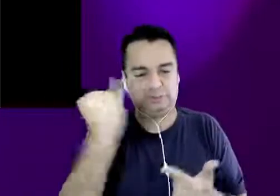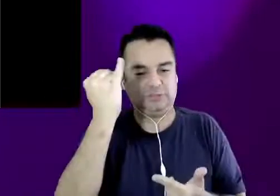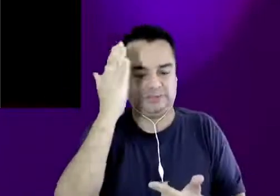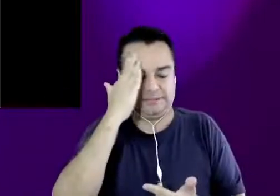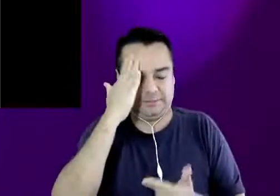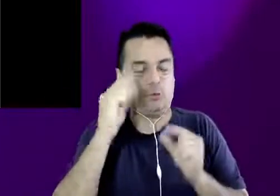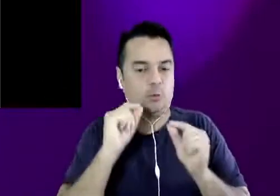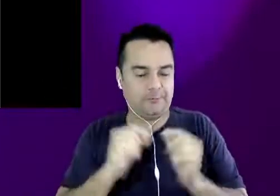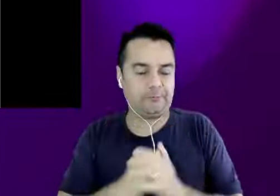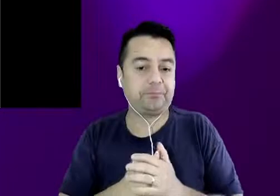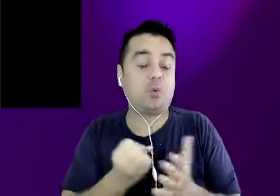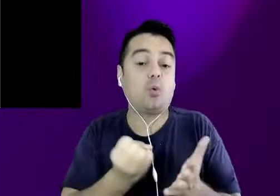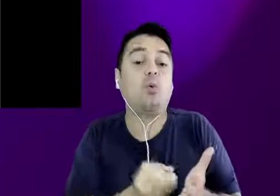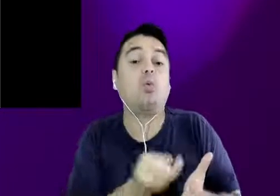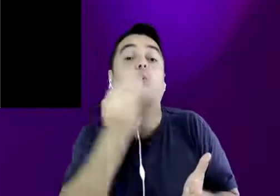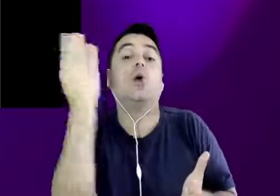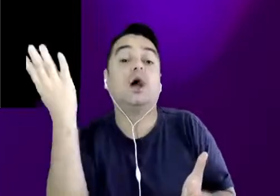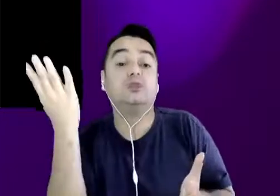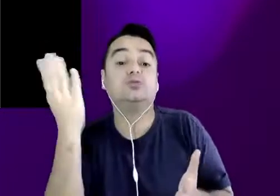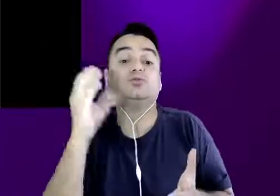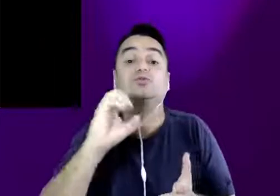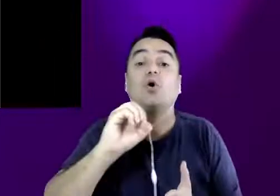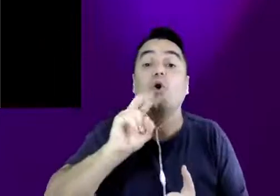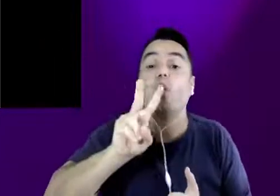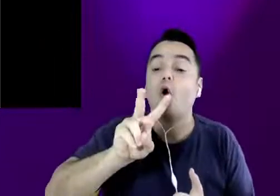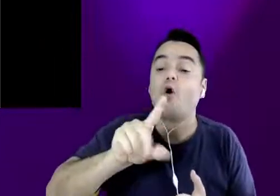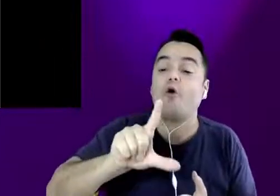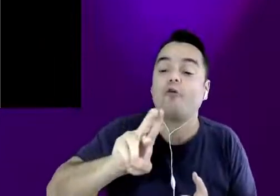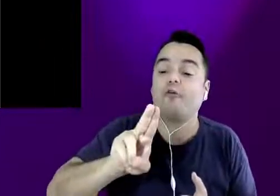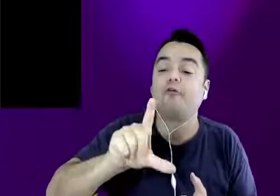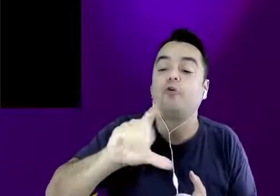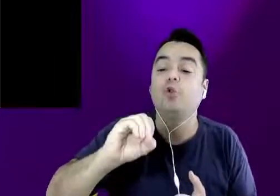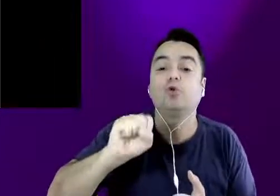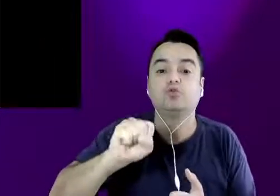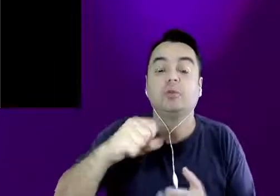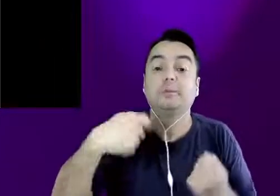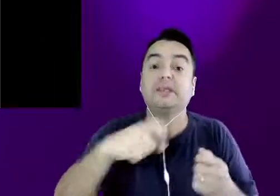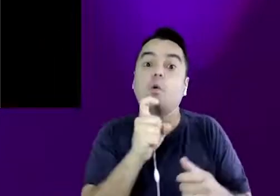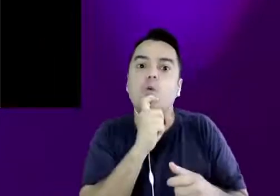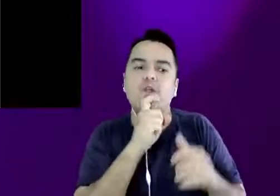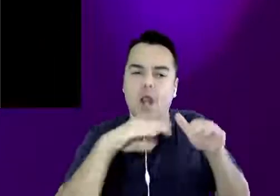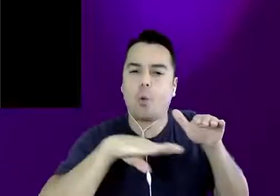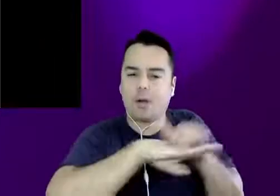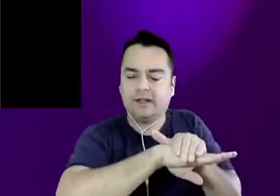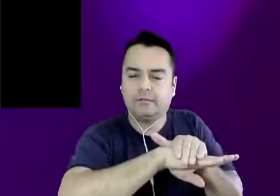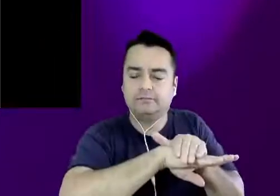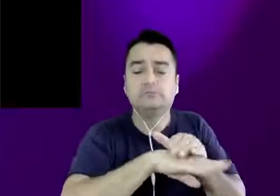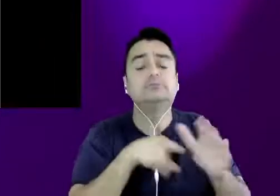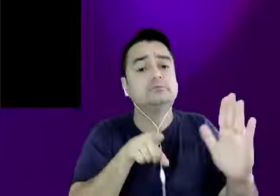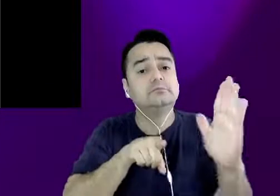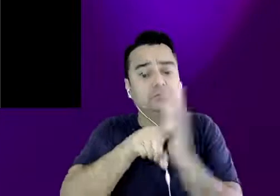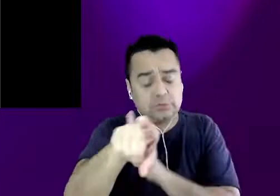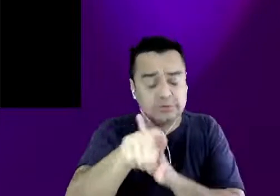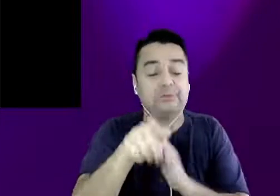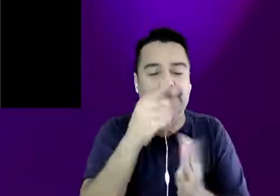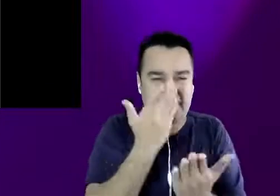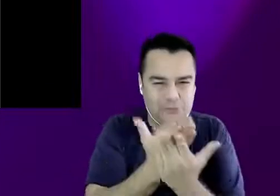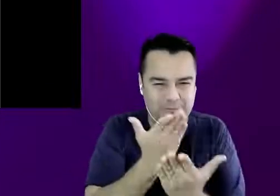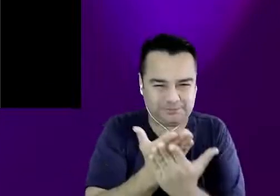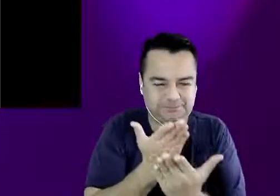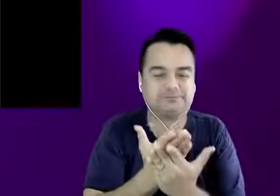the question is, well, if you look at this study that was published a few years ago, about 5 years